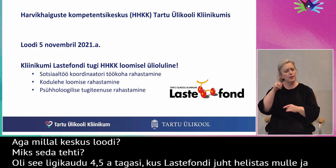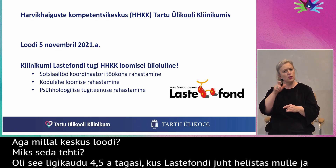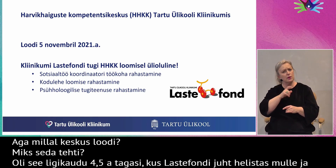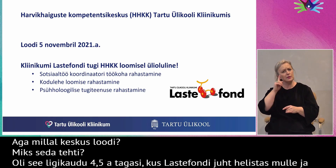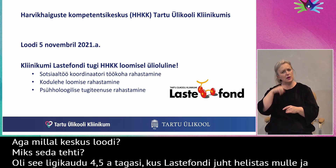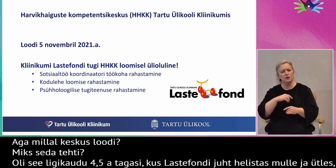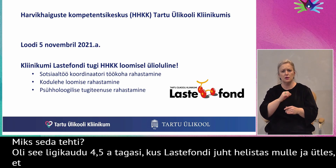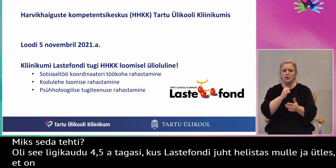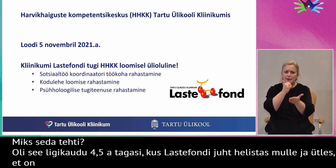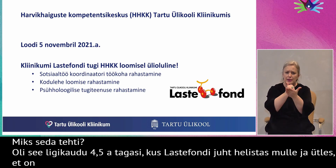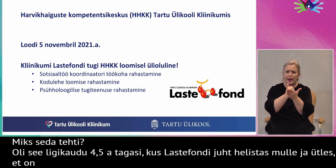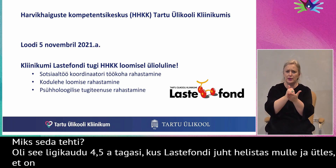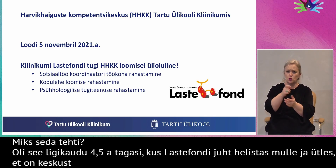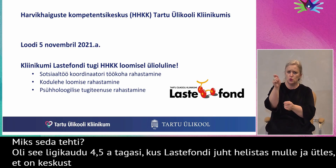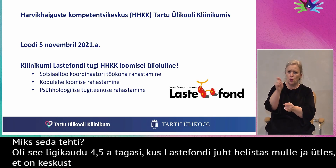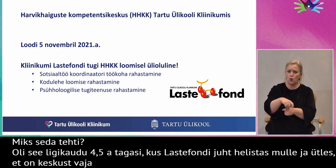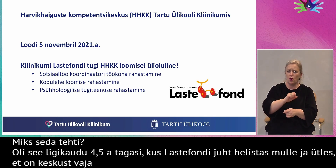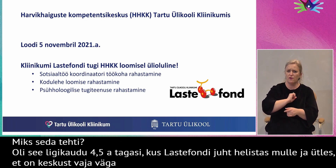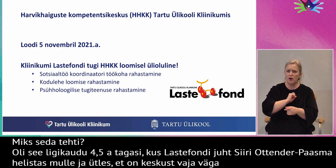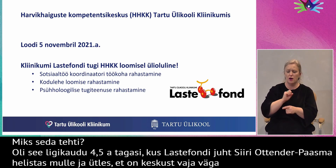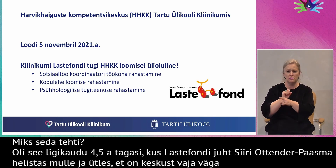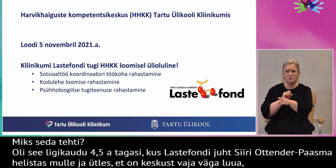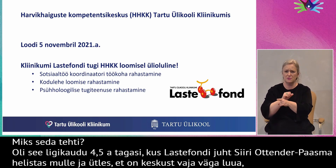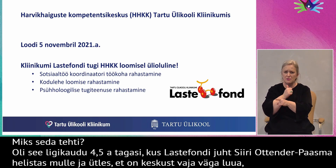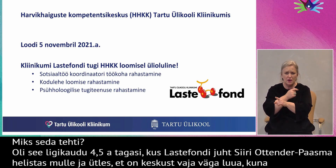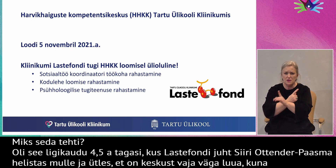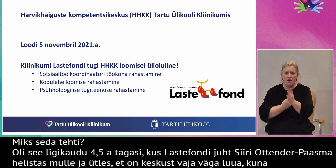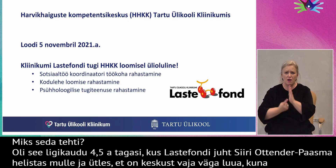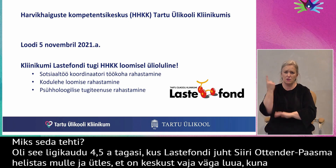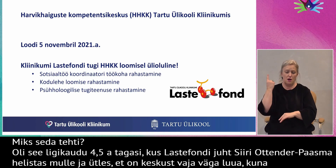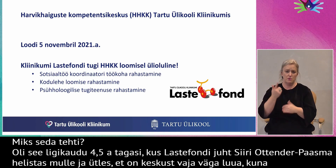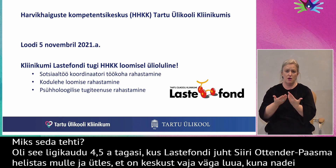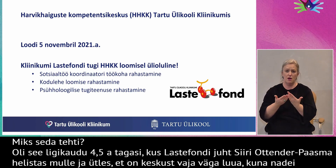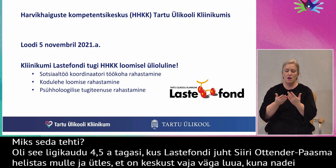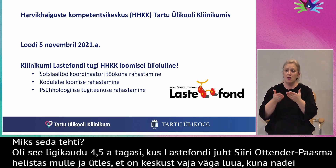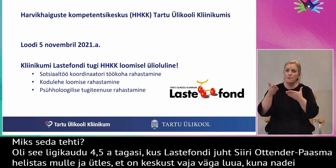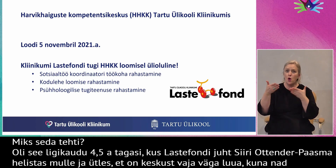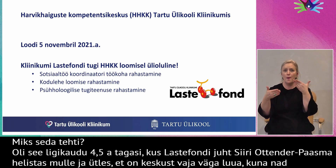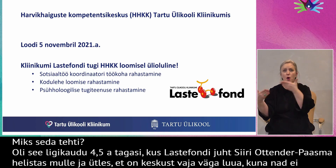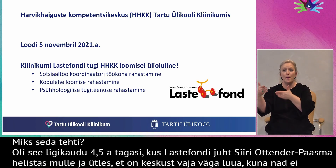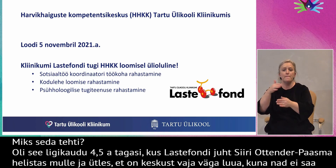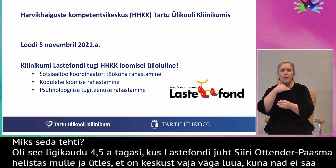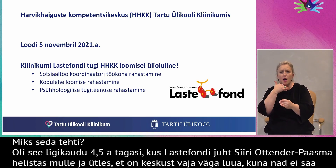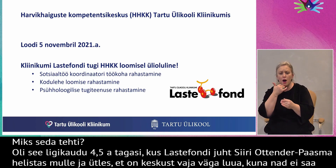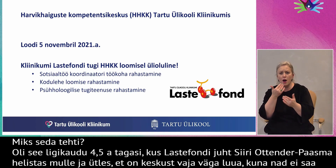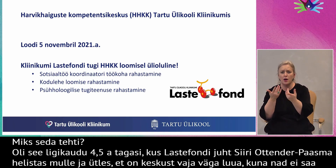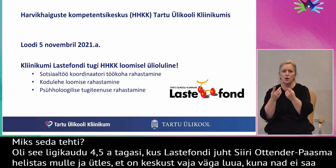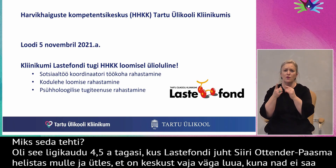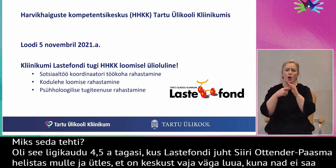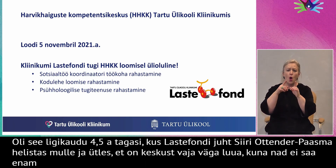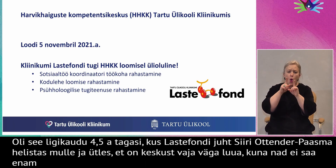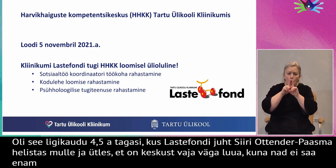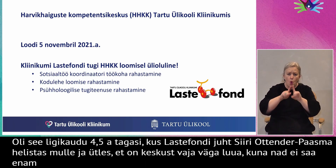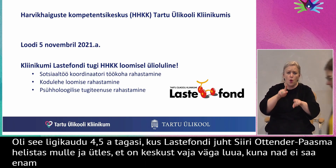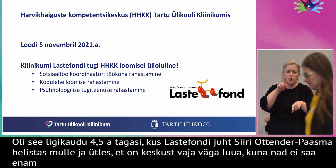Sirje Utenberg called me and said, Katrin, it is time to create a competence center. We can't manage